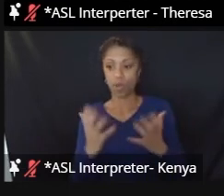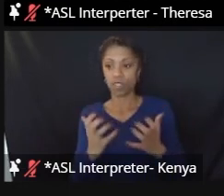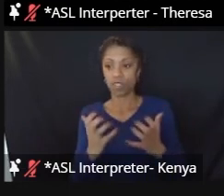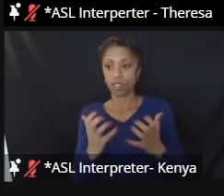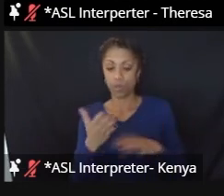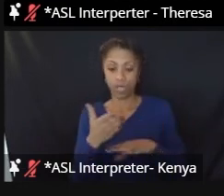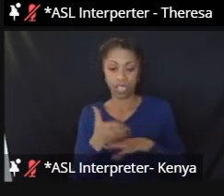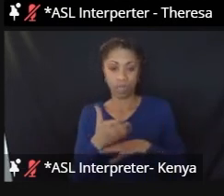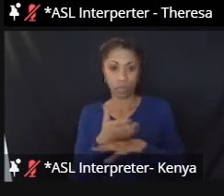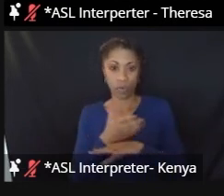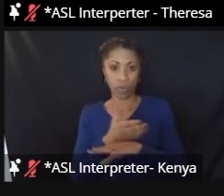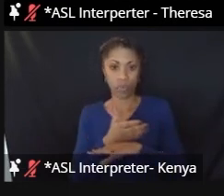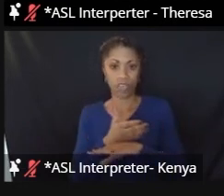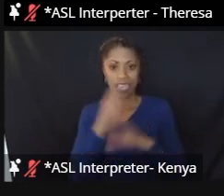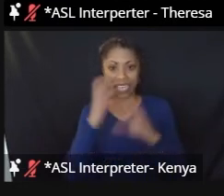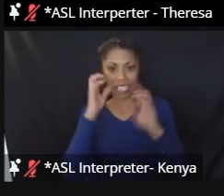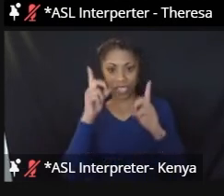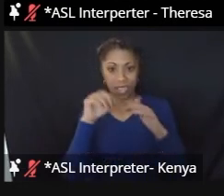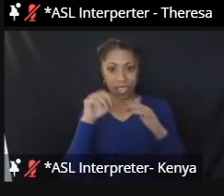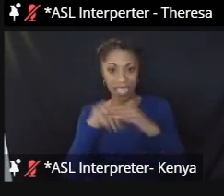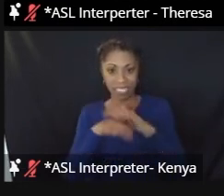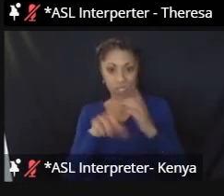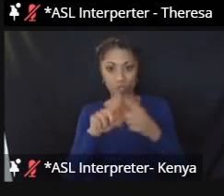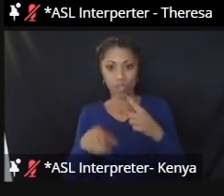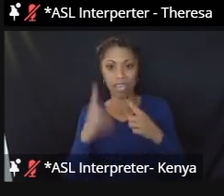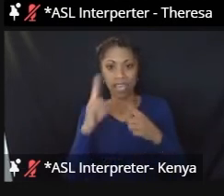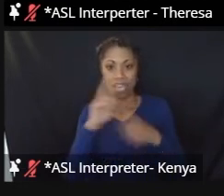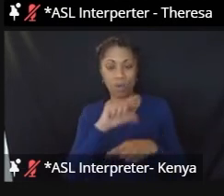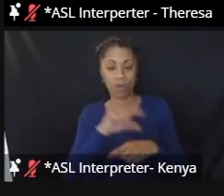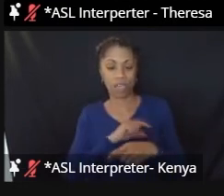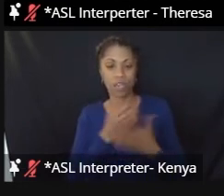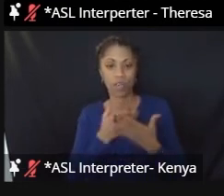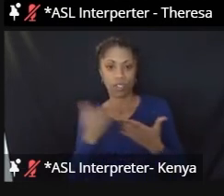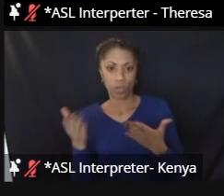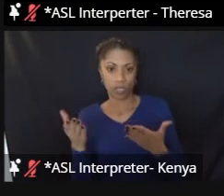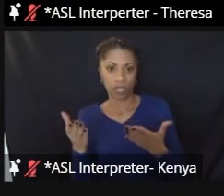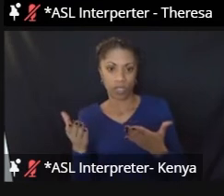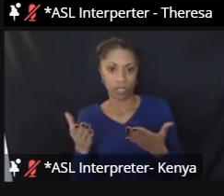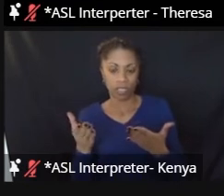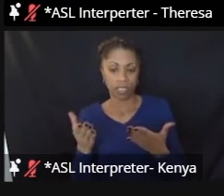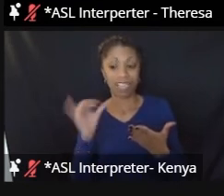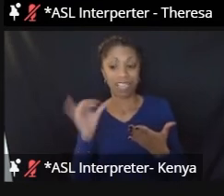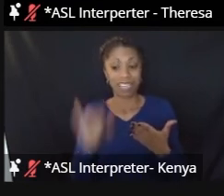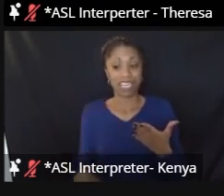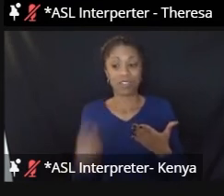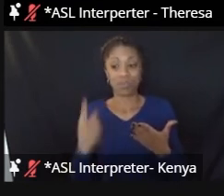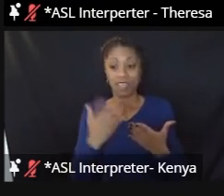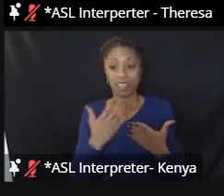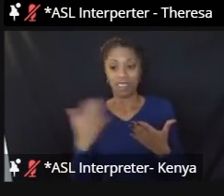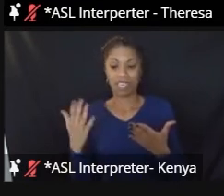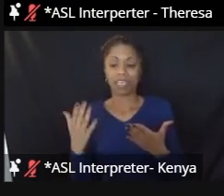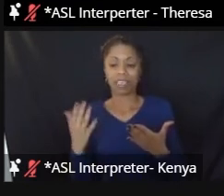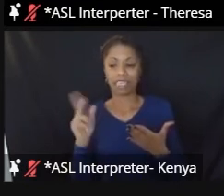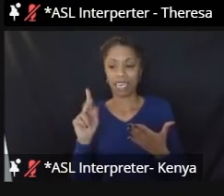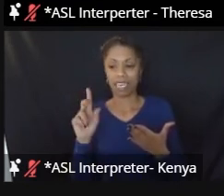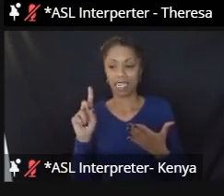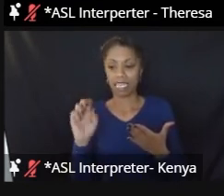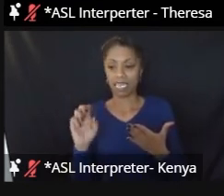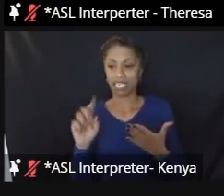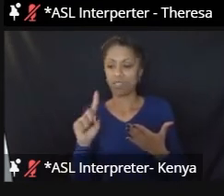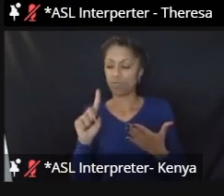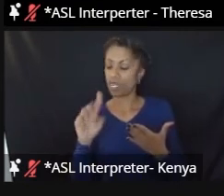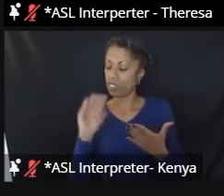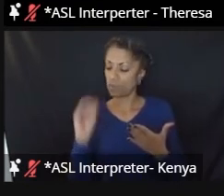to high quality resources. That's one of the things that KDE is 100% responsible for, making sure